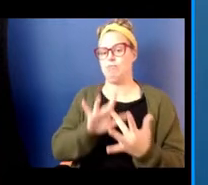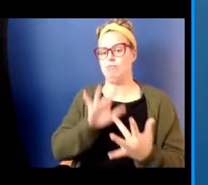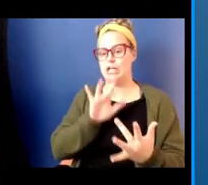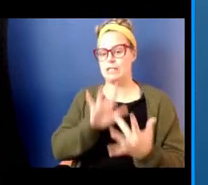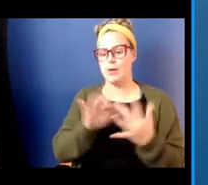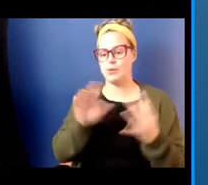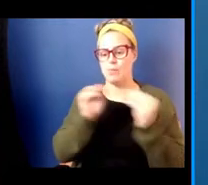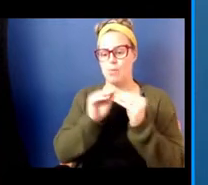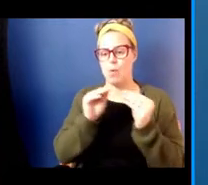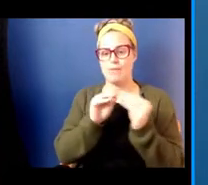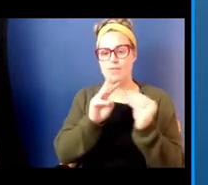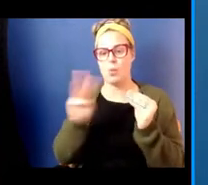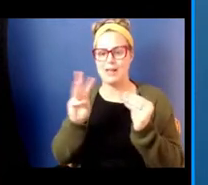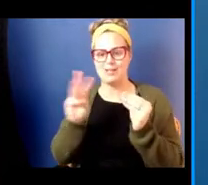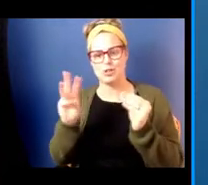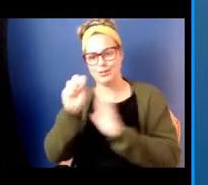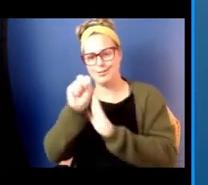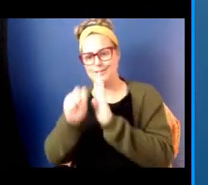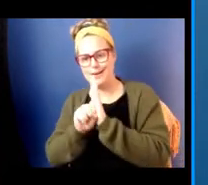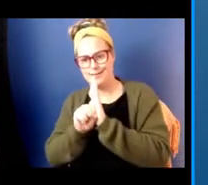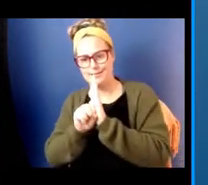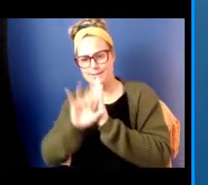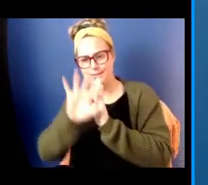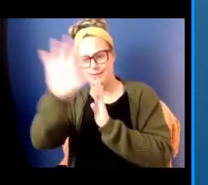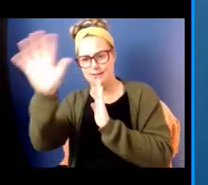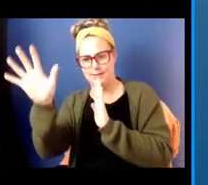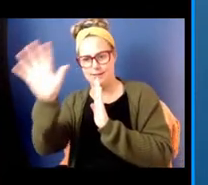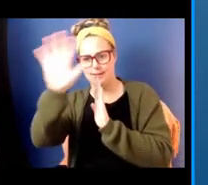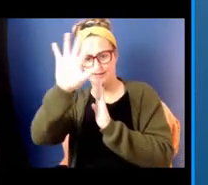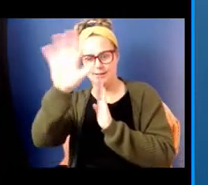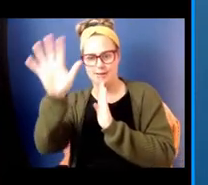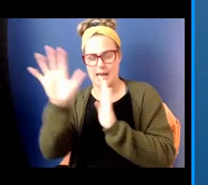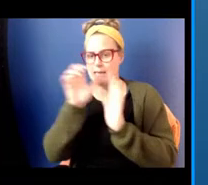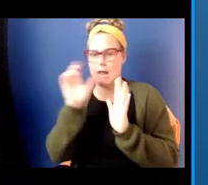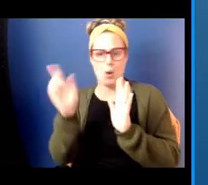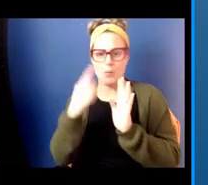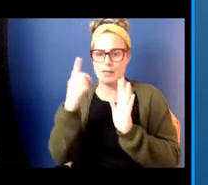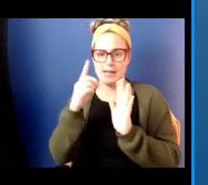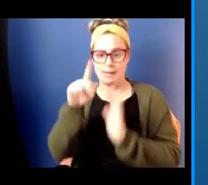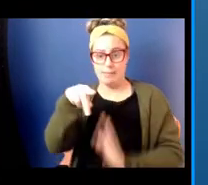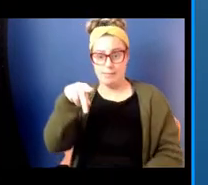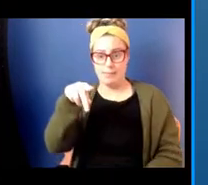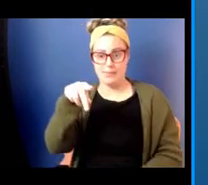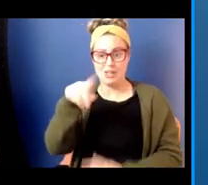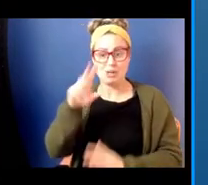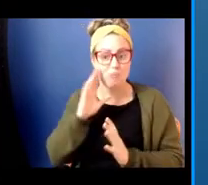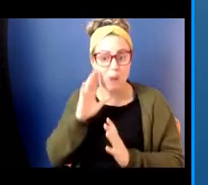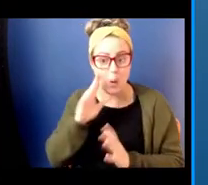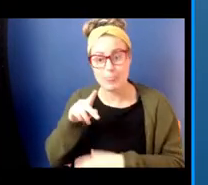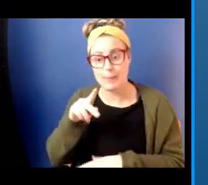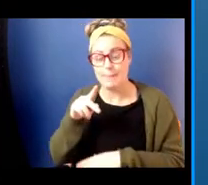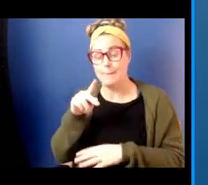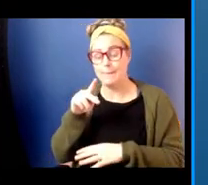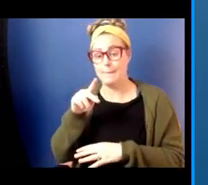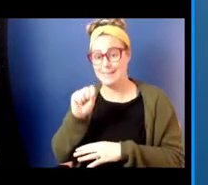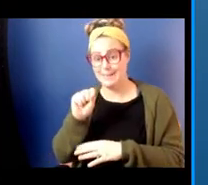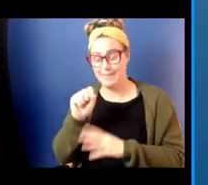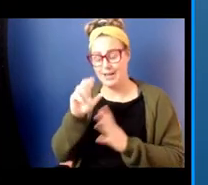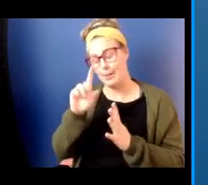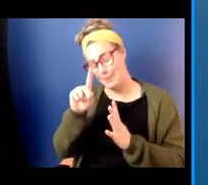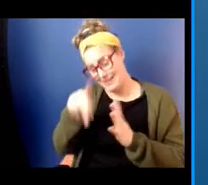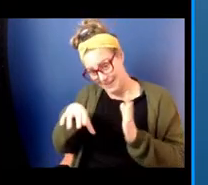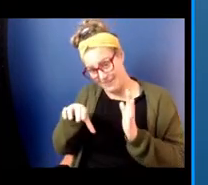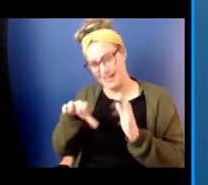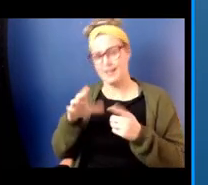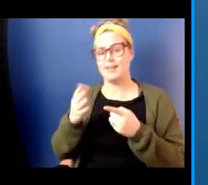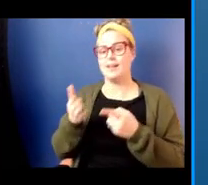the western states not not necessarily the Pacific but I think of as the Pacific wall you know there's a a blue wall in the